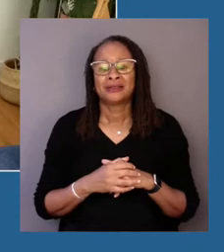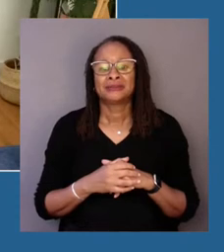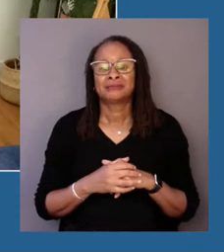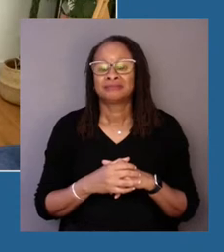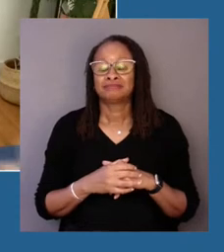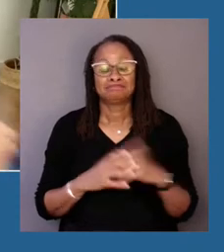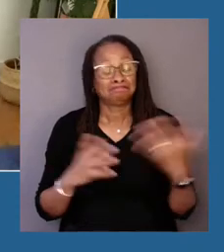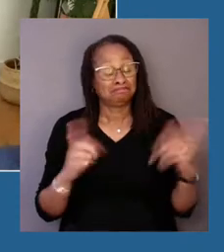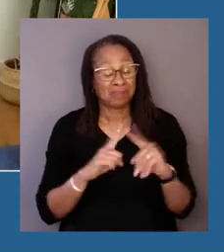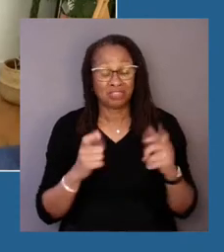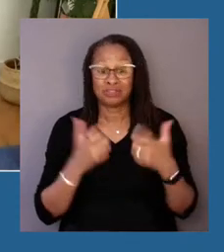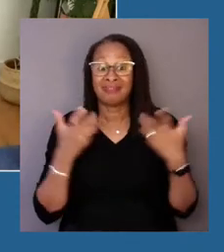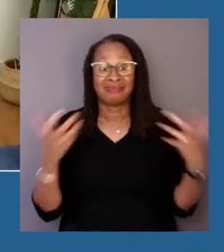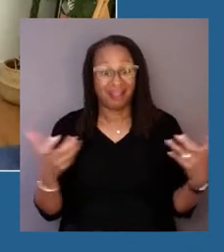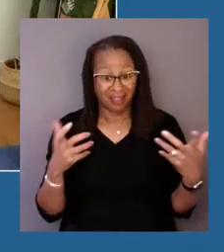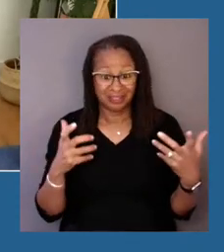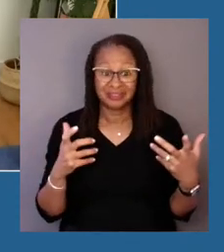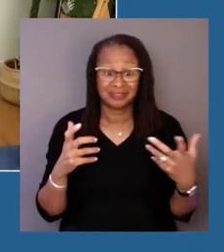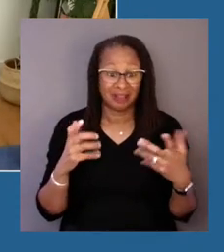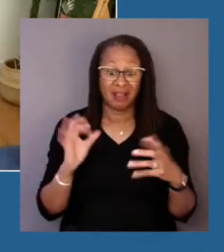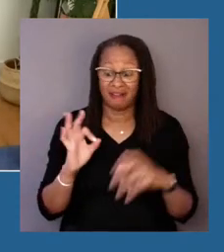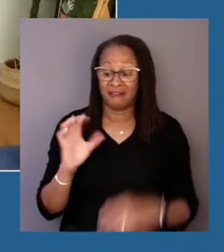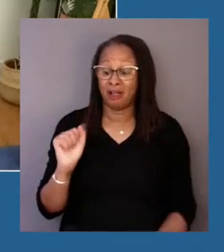there's tons of them all over the country. There's